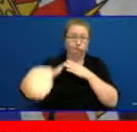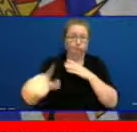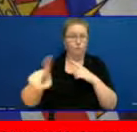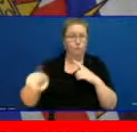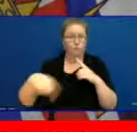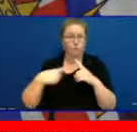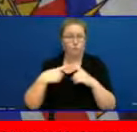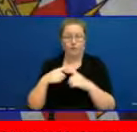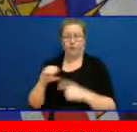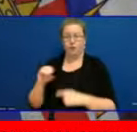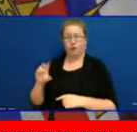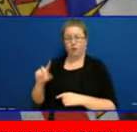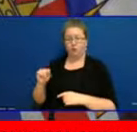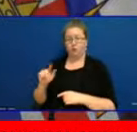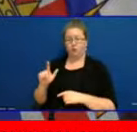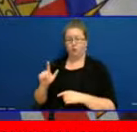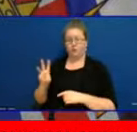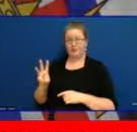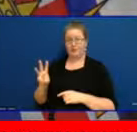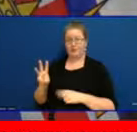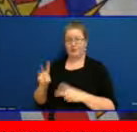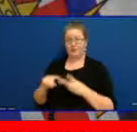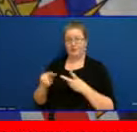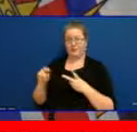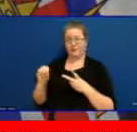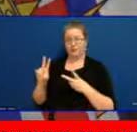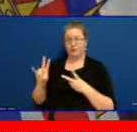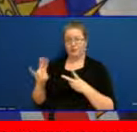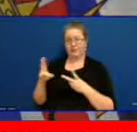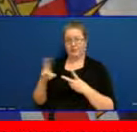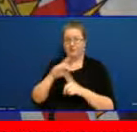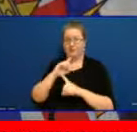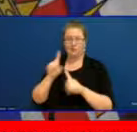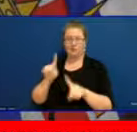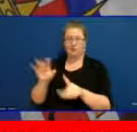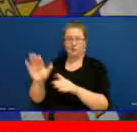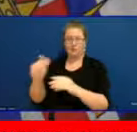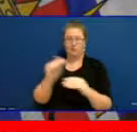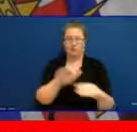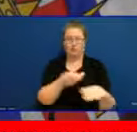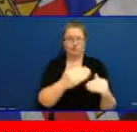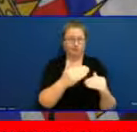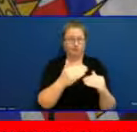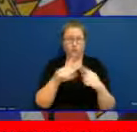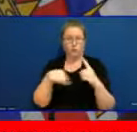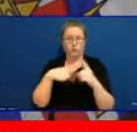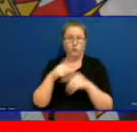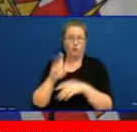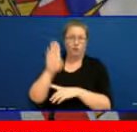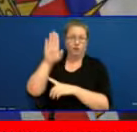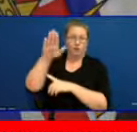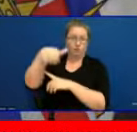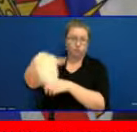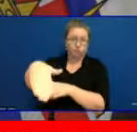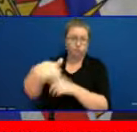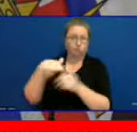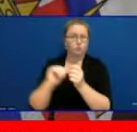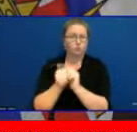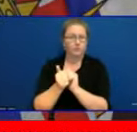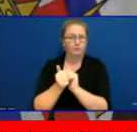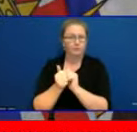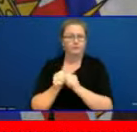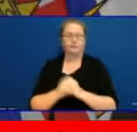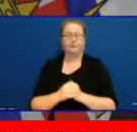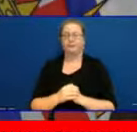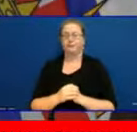bend as a result of the measures you announced on October the 26th and November the 7th? Sure, and that's a really good question.